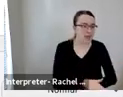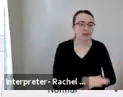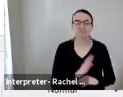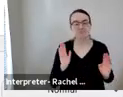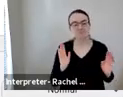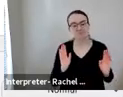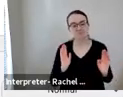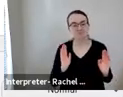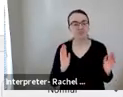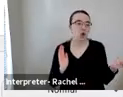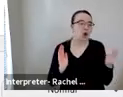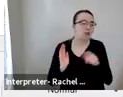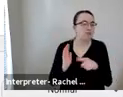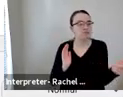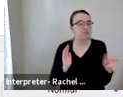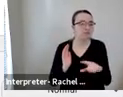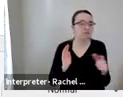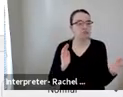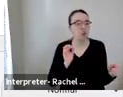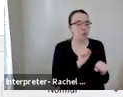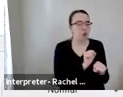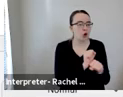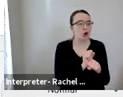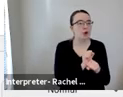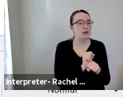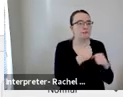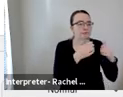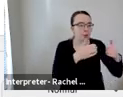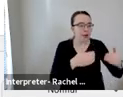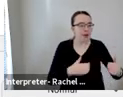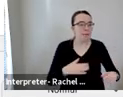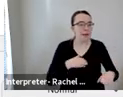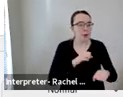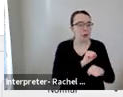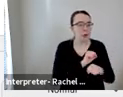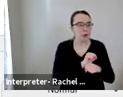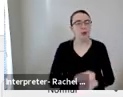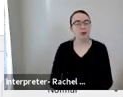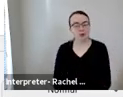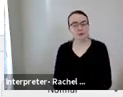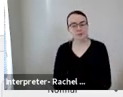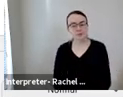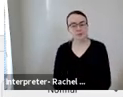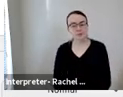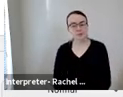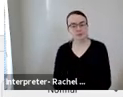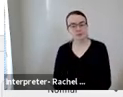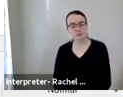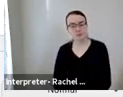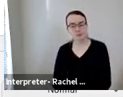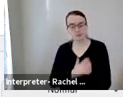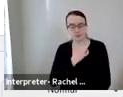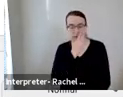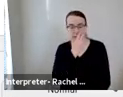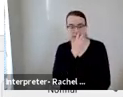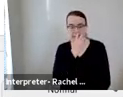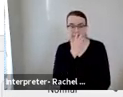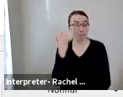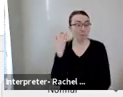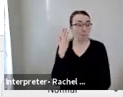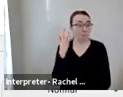it, right? So I tend to break things up. I usually don't go straight through just